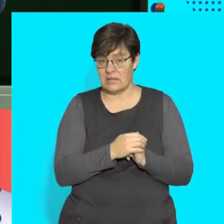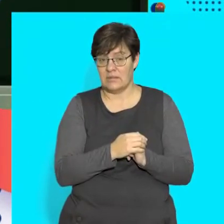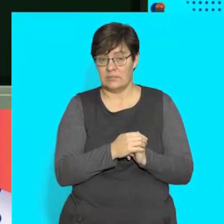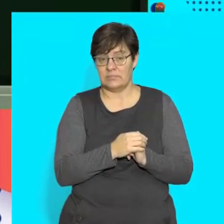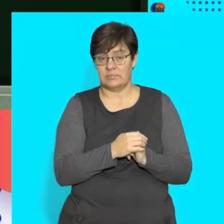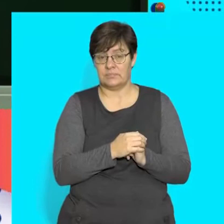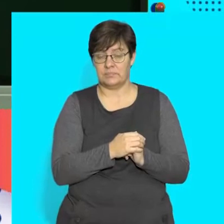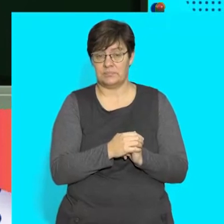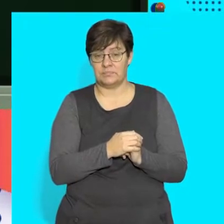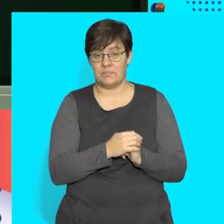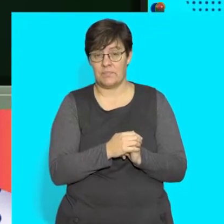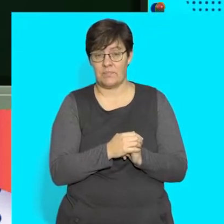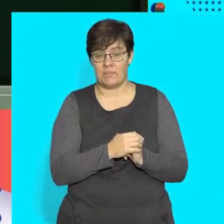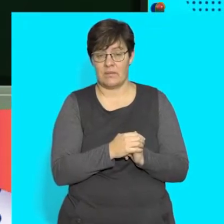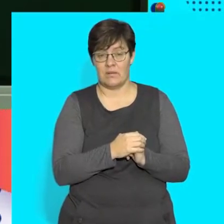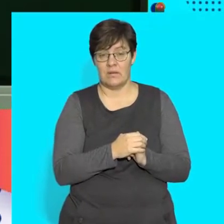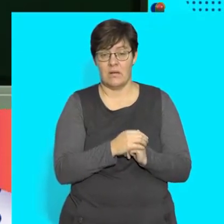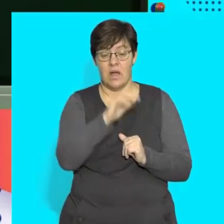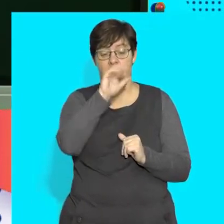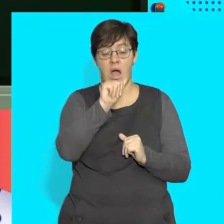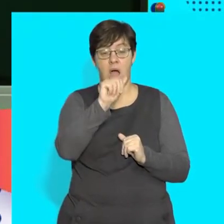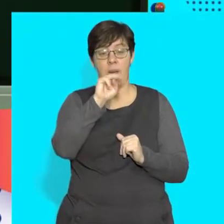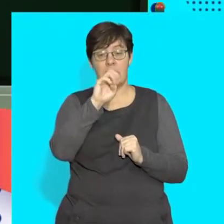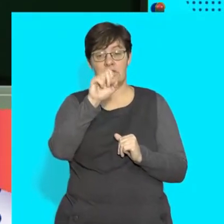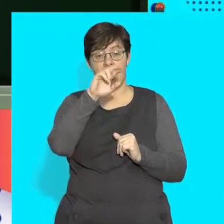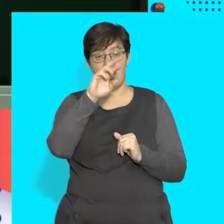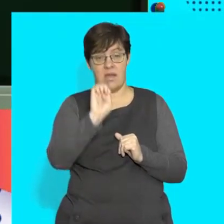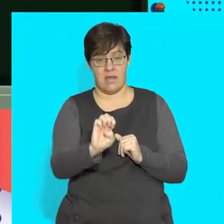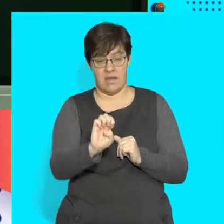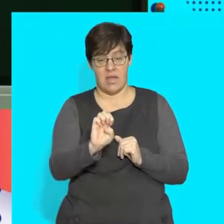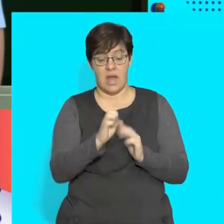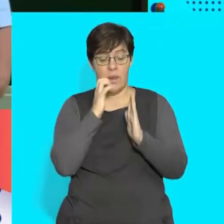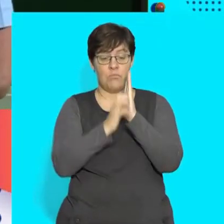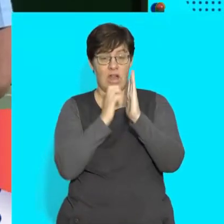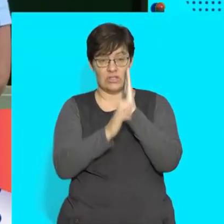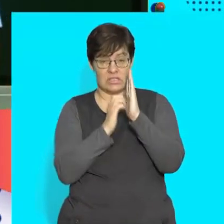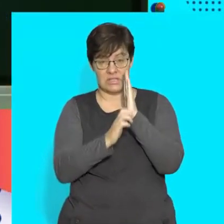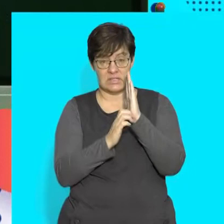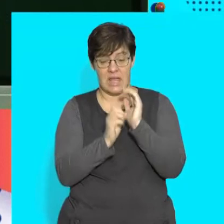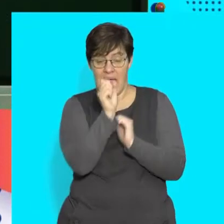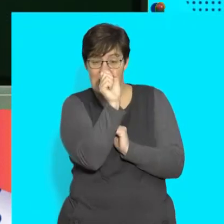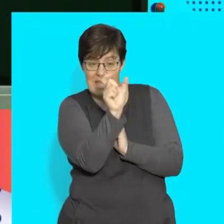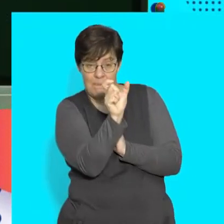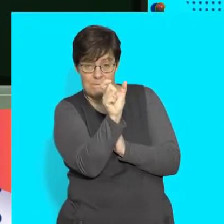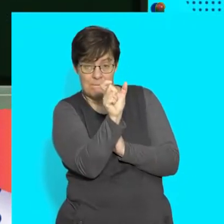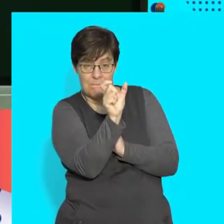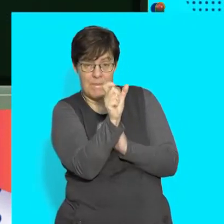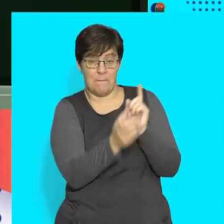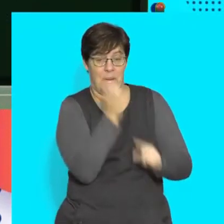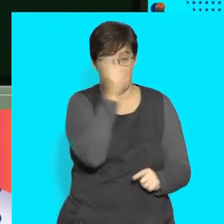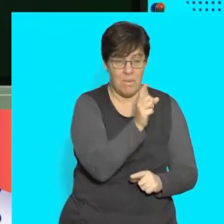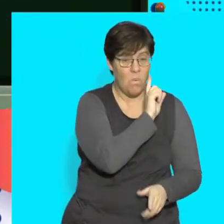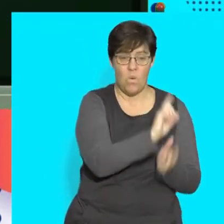happens when the armature and the brushes reach that gap